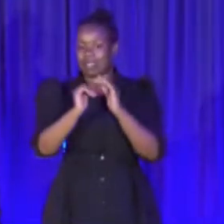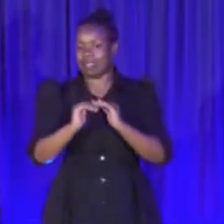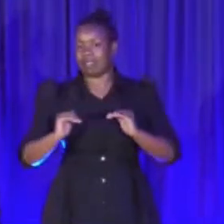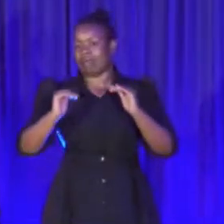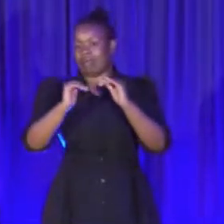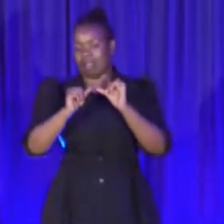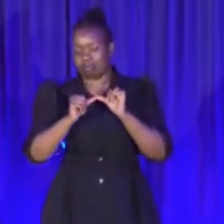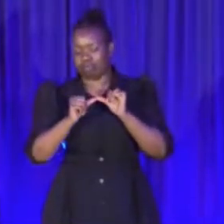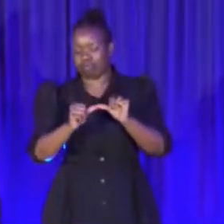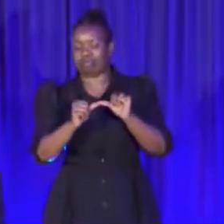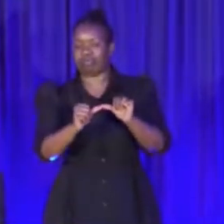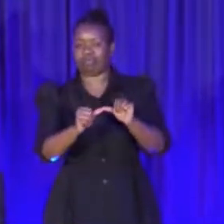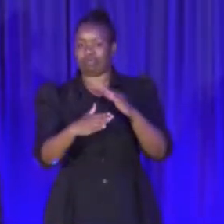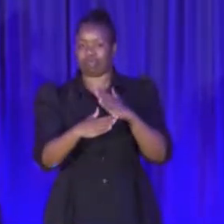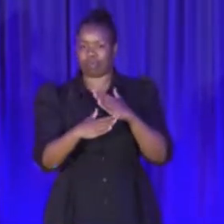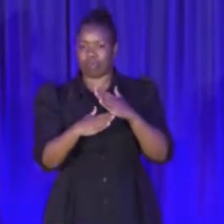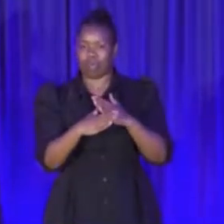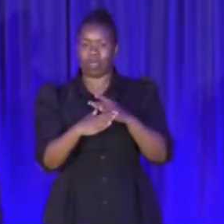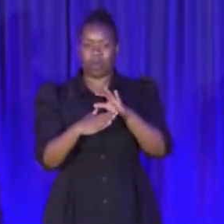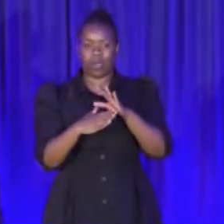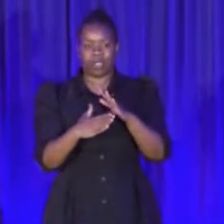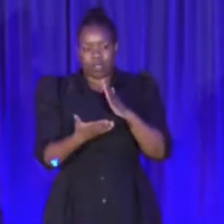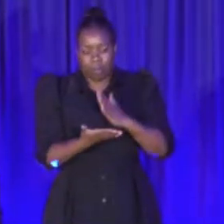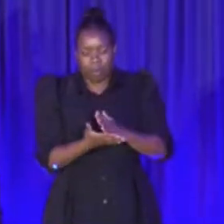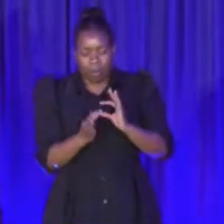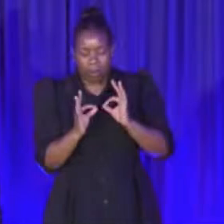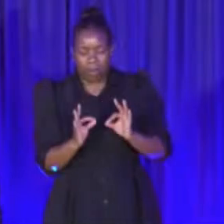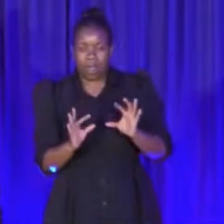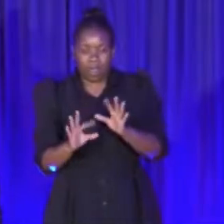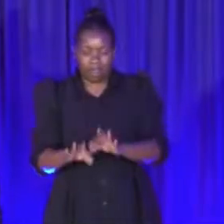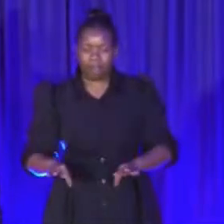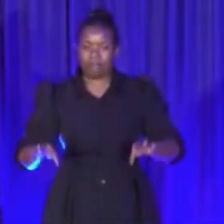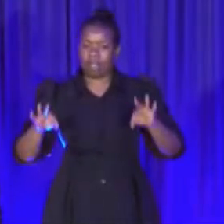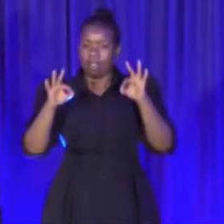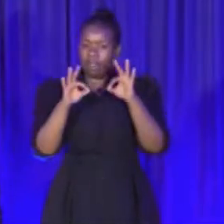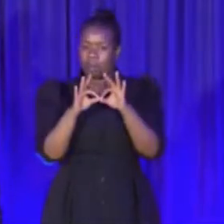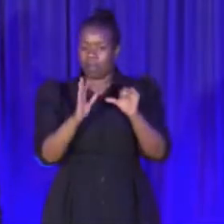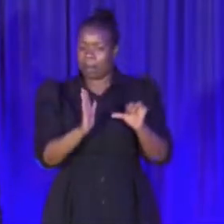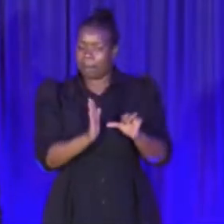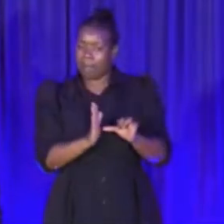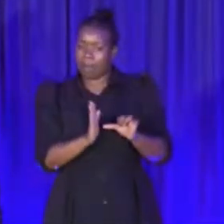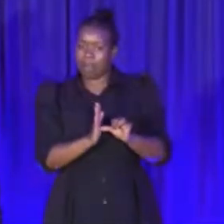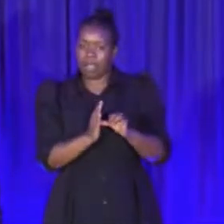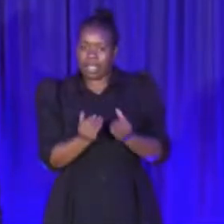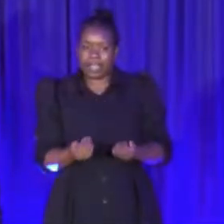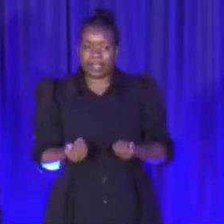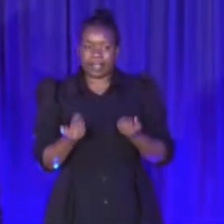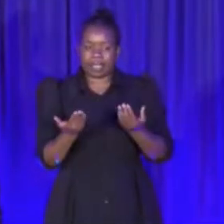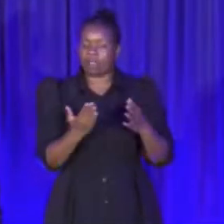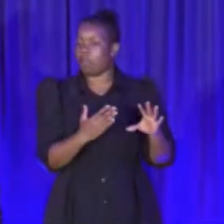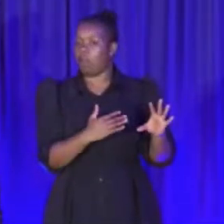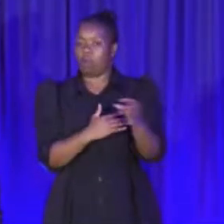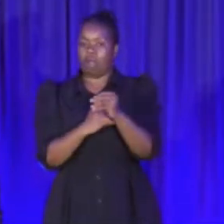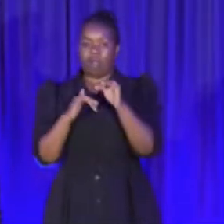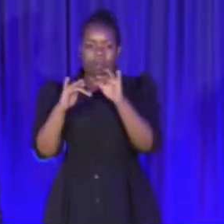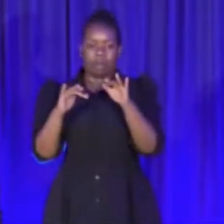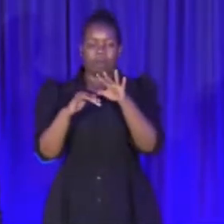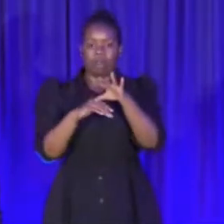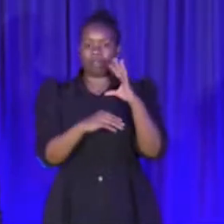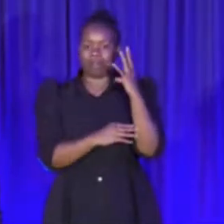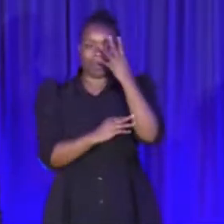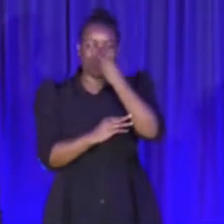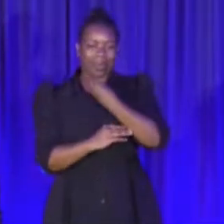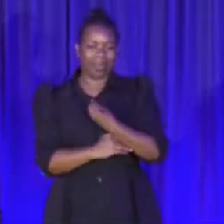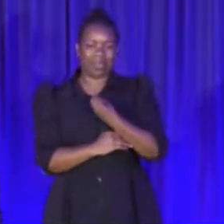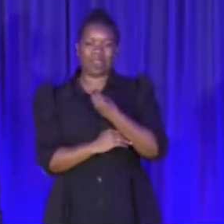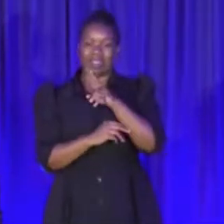in progress that is vibrant and viable and serves all the people of this beautiful nation. It